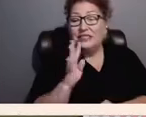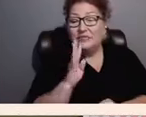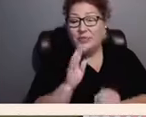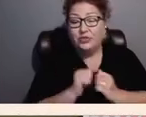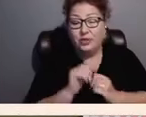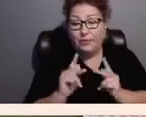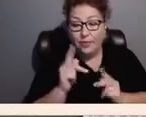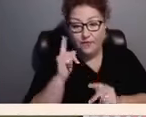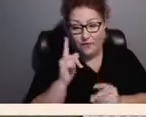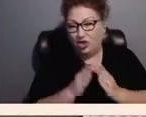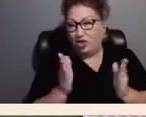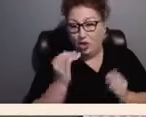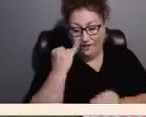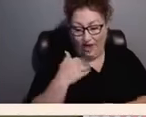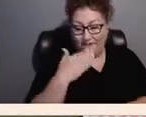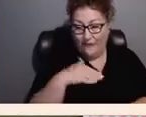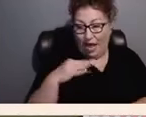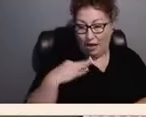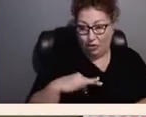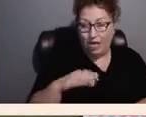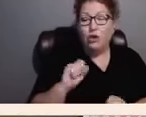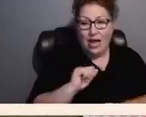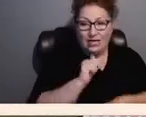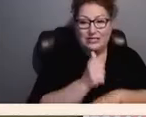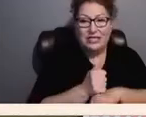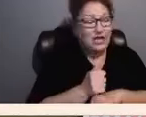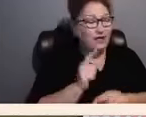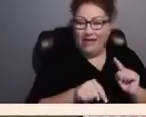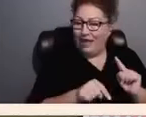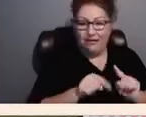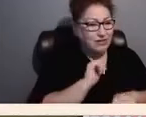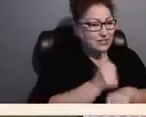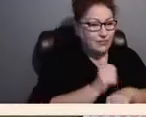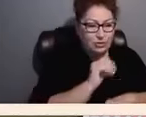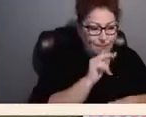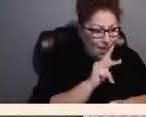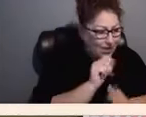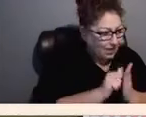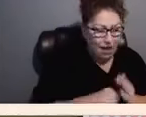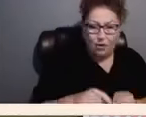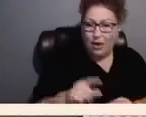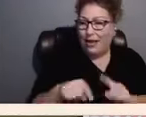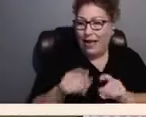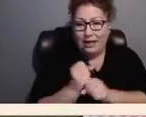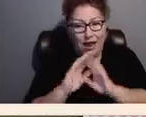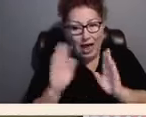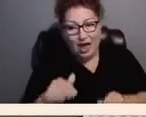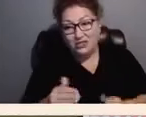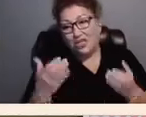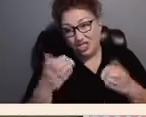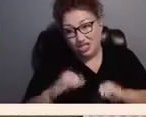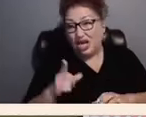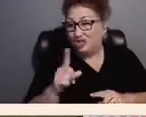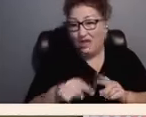that you can't establish a bank account, you can't get a house, there could be a chance that you might not get a job out of that.